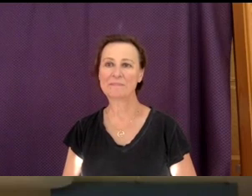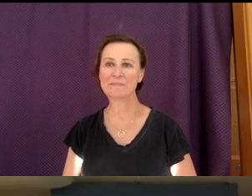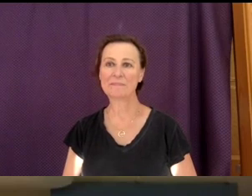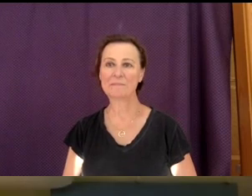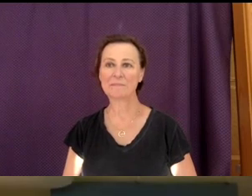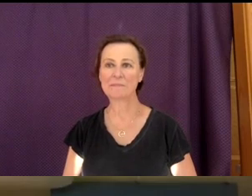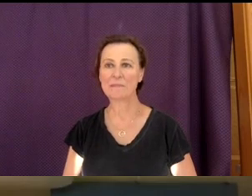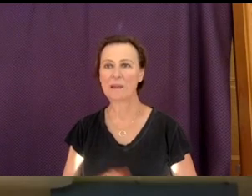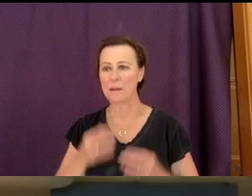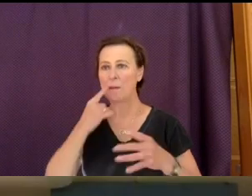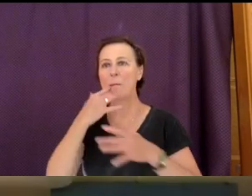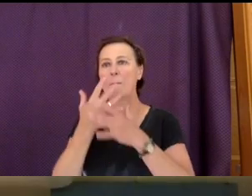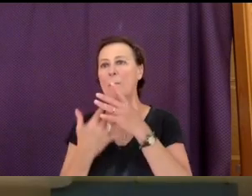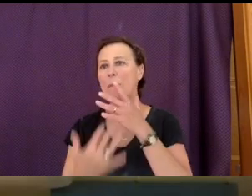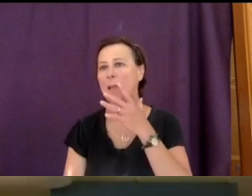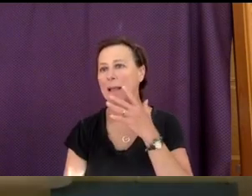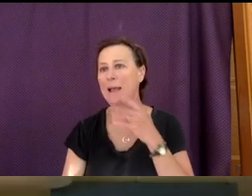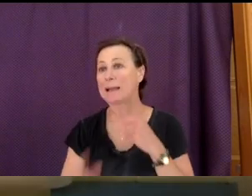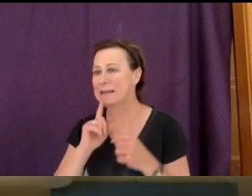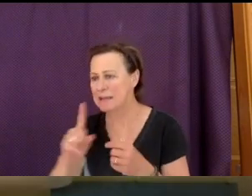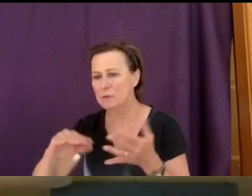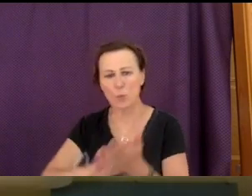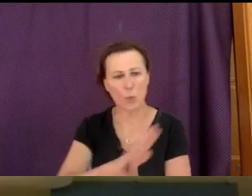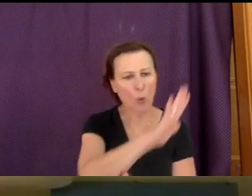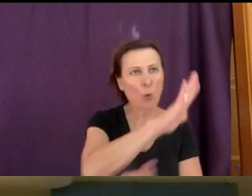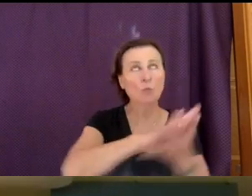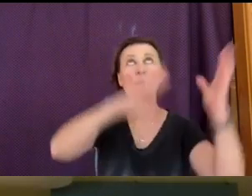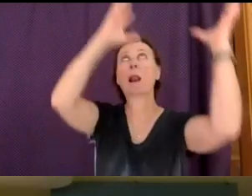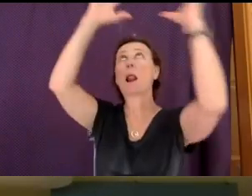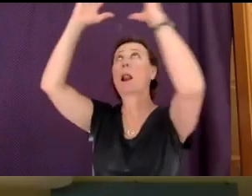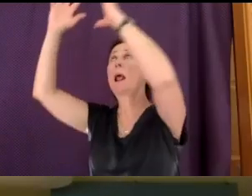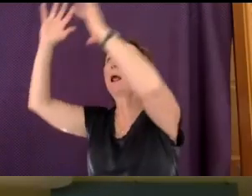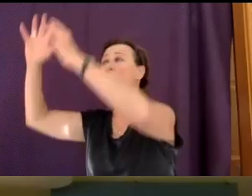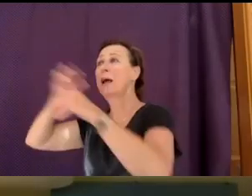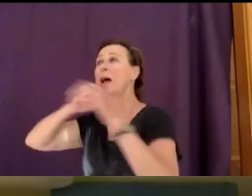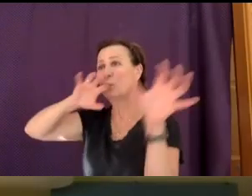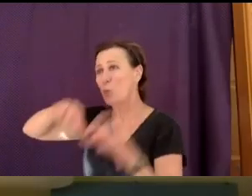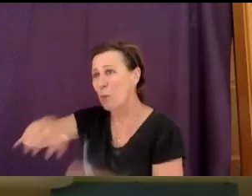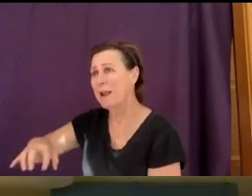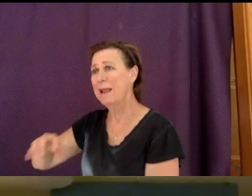whose blood is the ocean, cloud, rain, river, ocean,